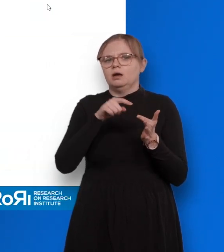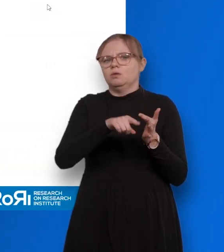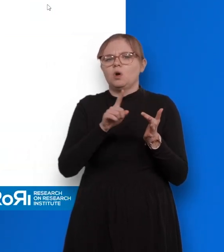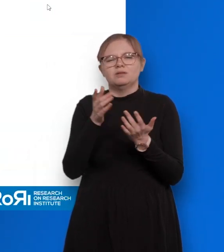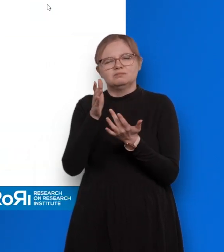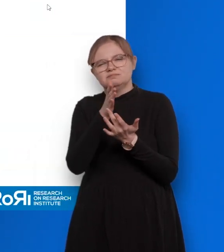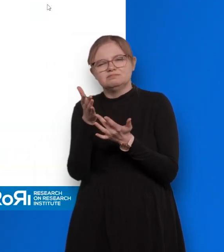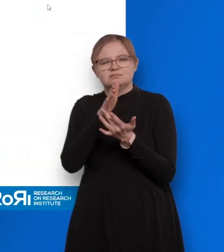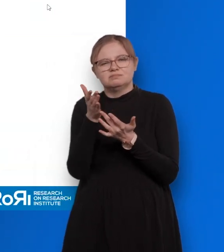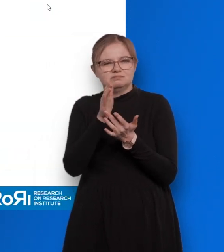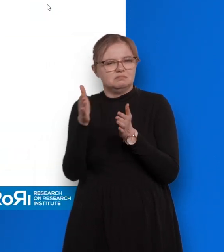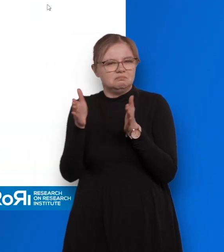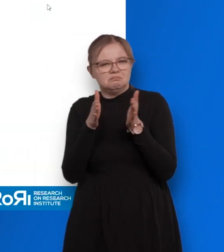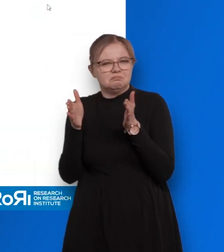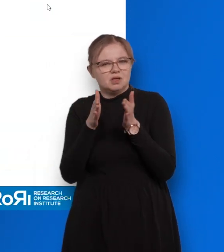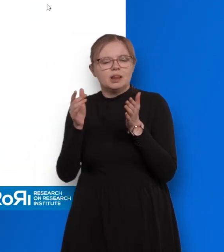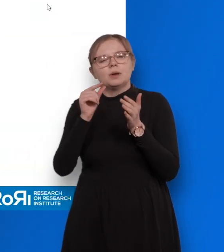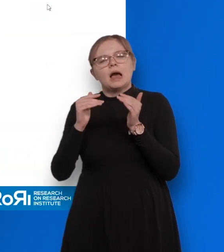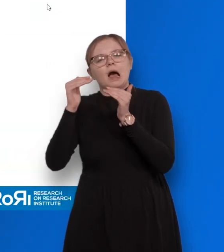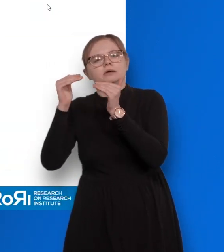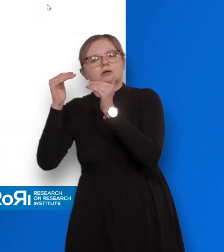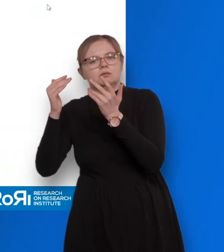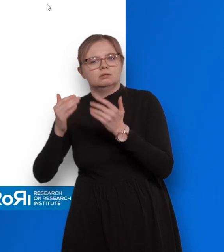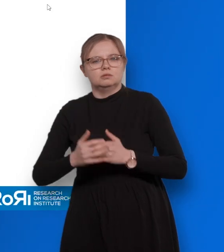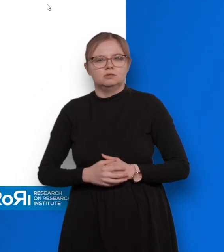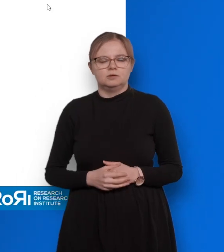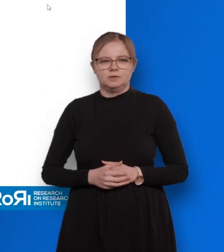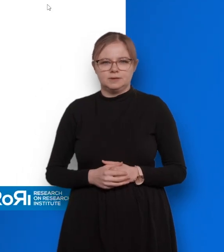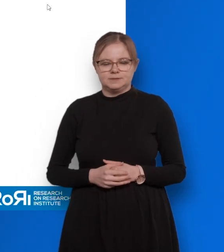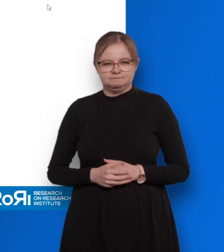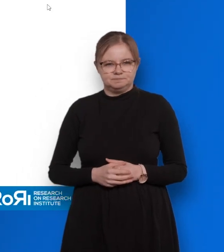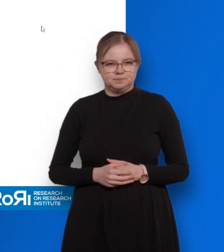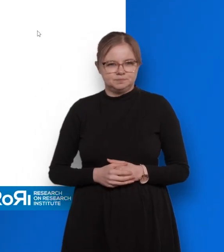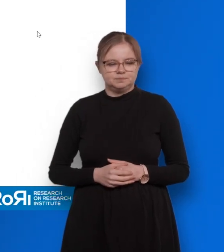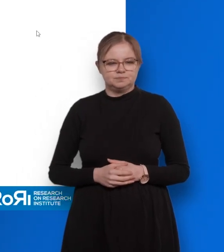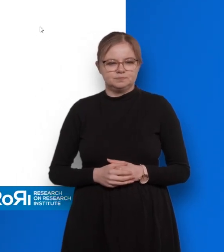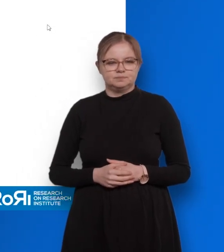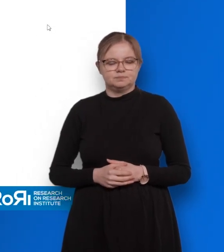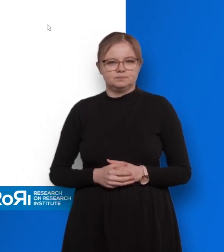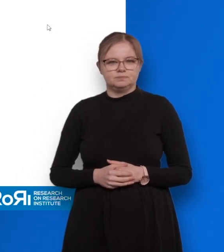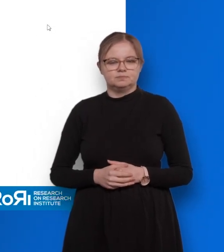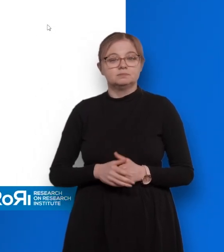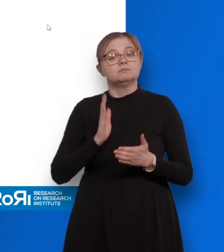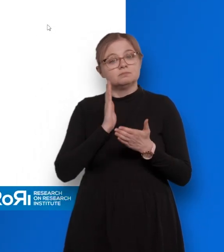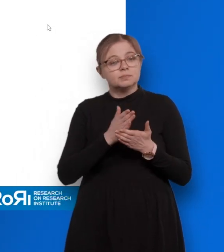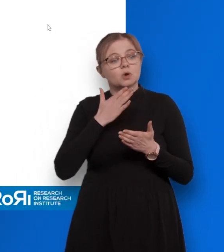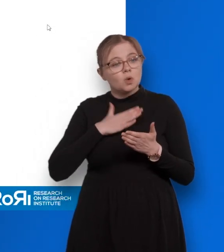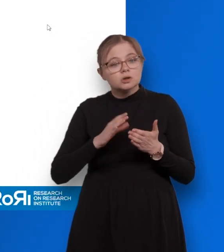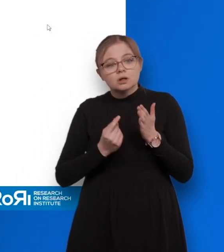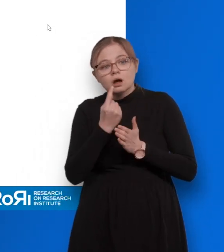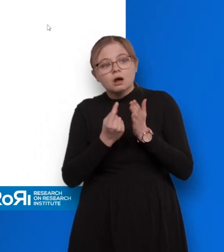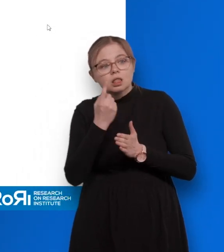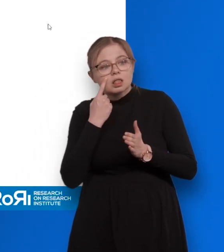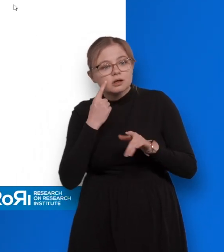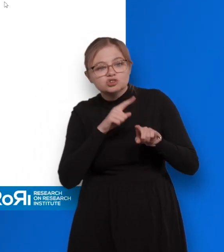in between, or something higher up the ladder. So it is about sometimes trying things out,